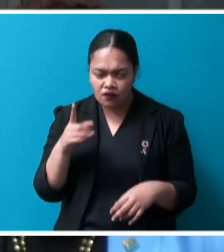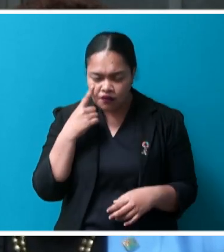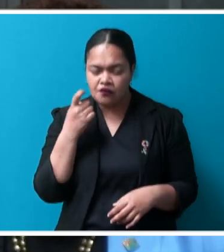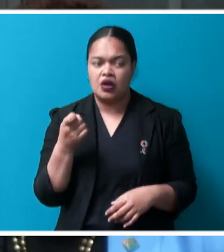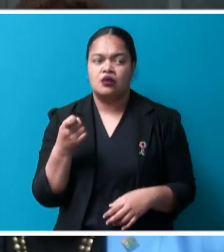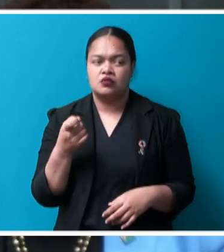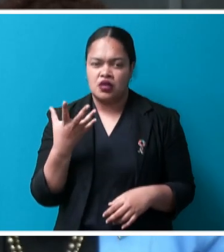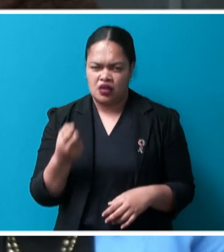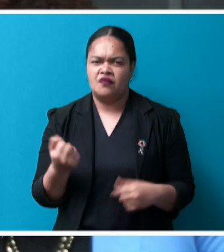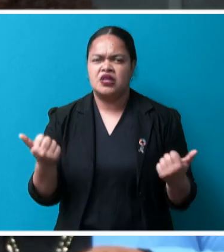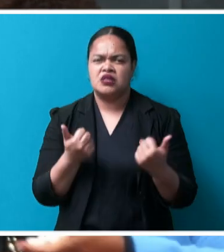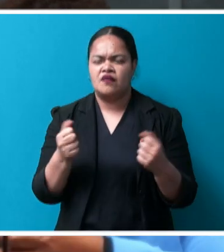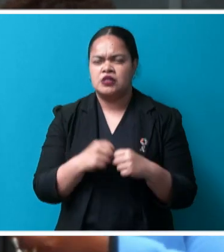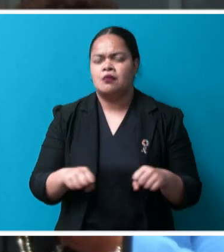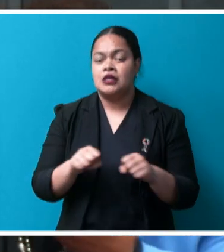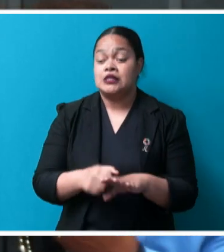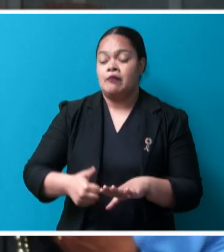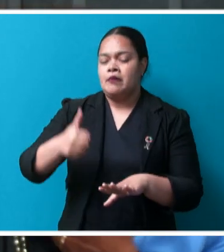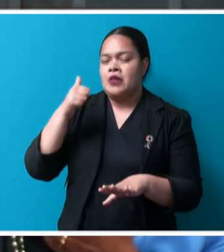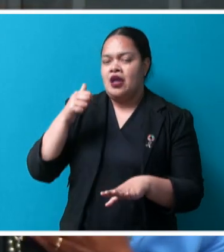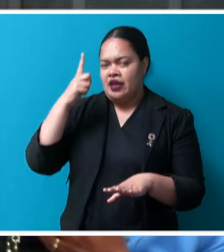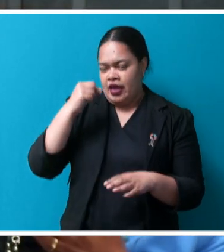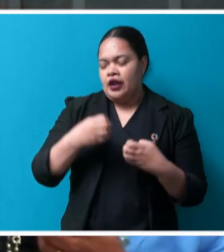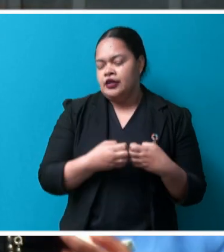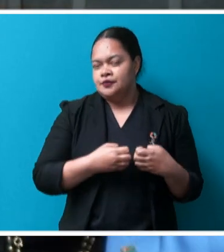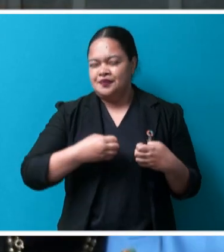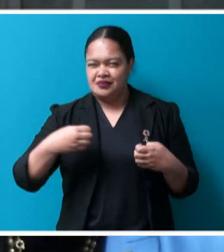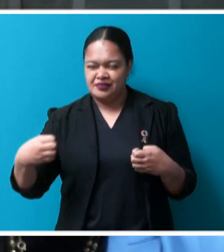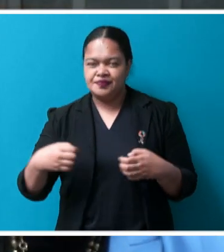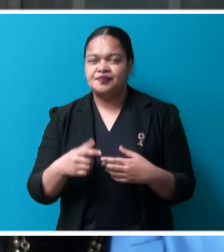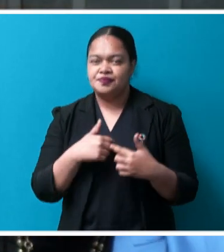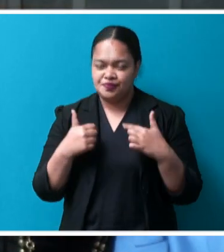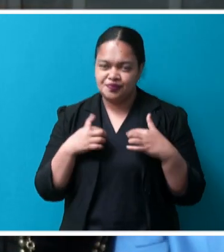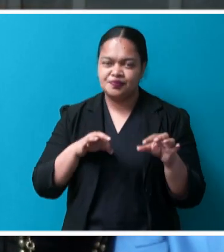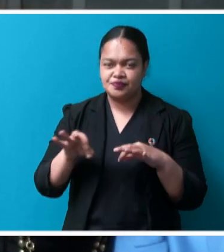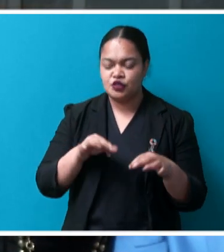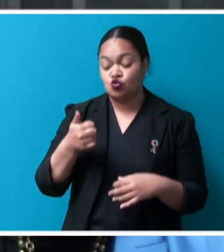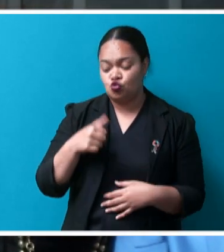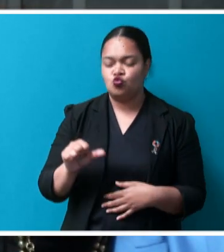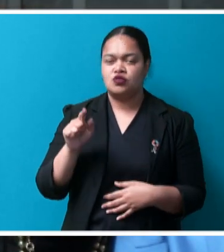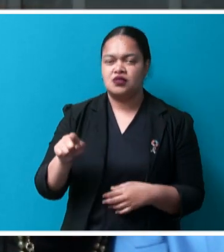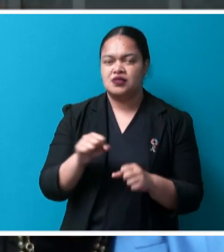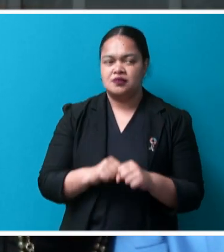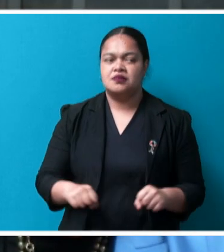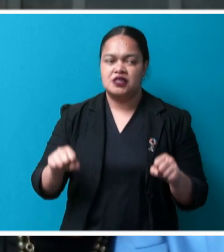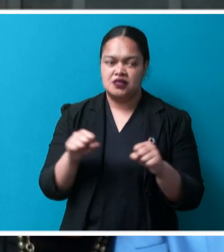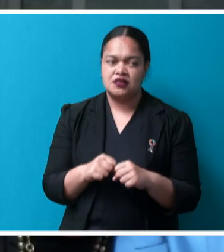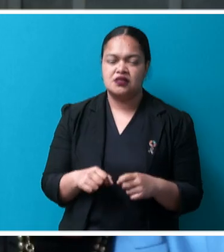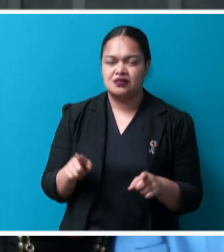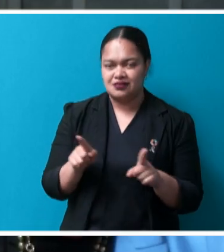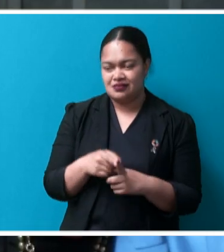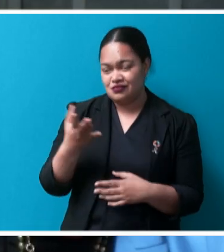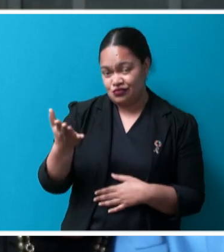ample space at the back for expansion to happen, and we plan to utilize that, as you have